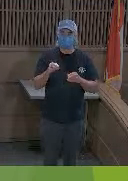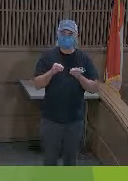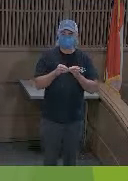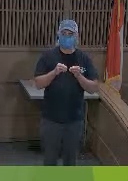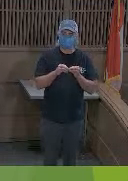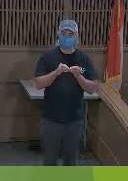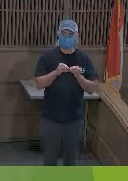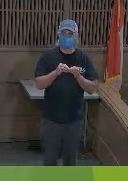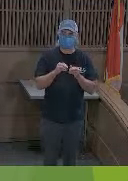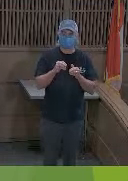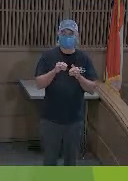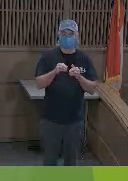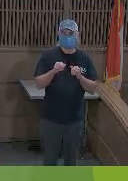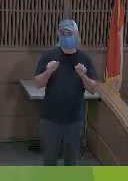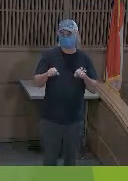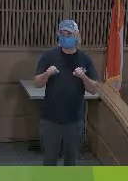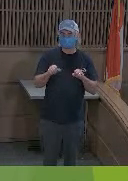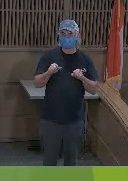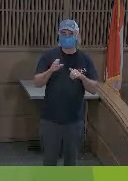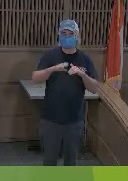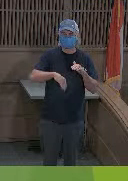adults. We know that.